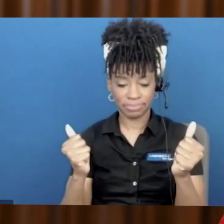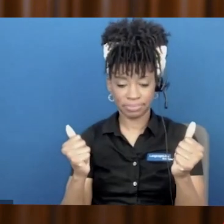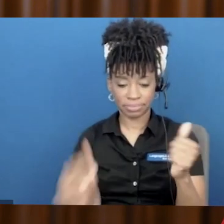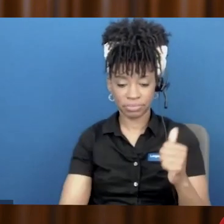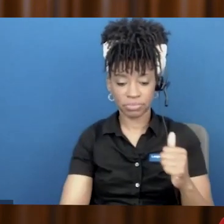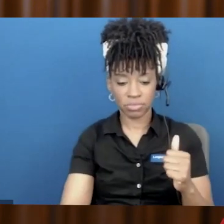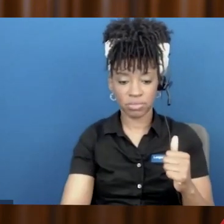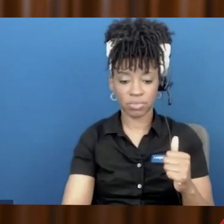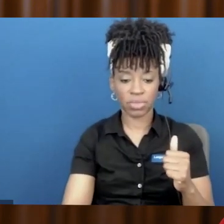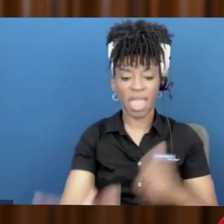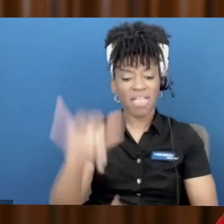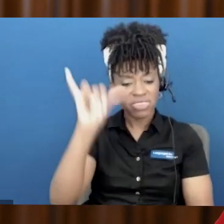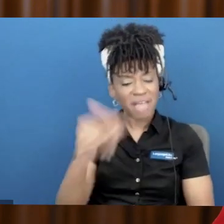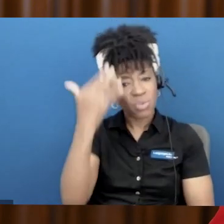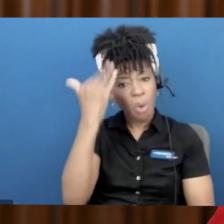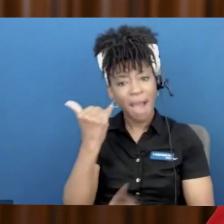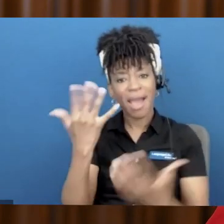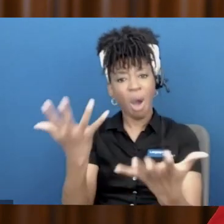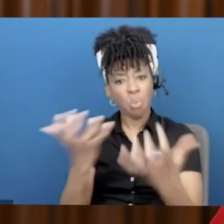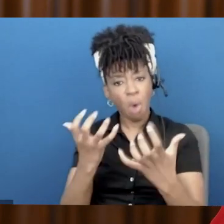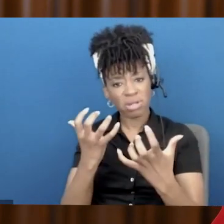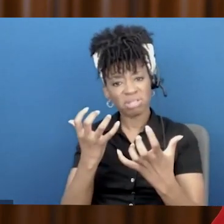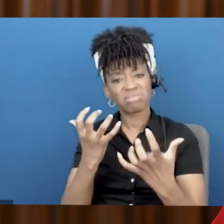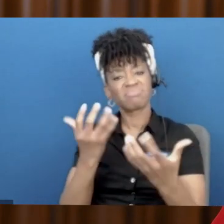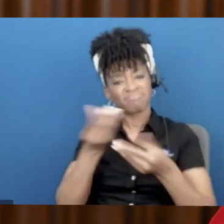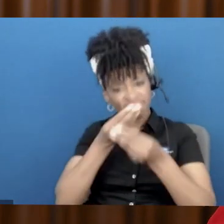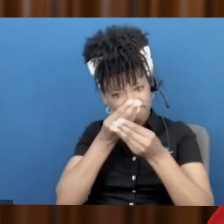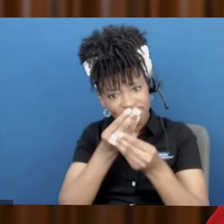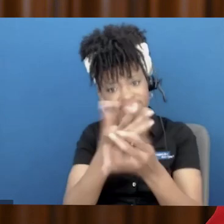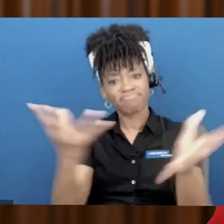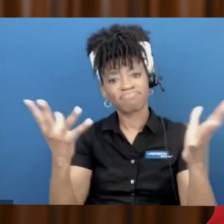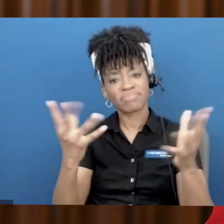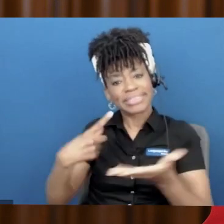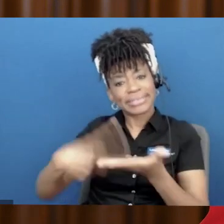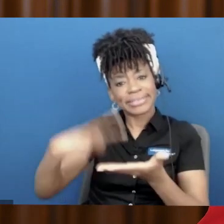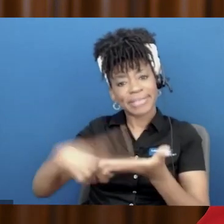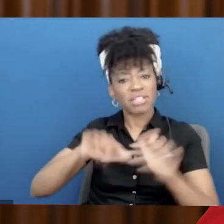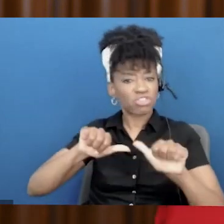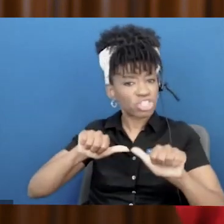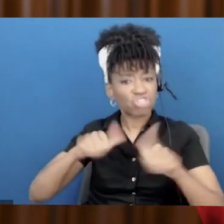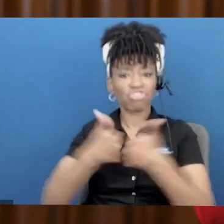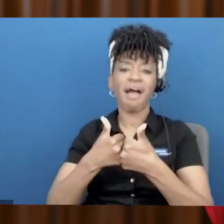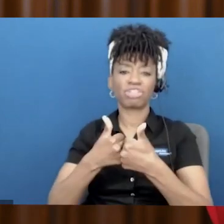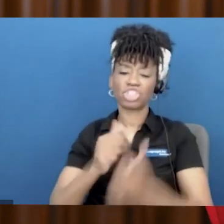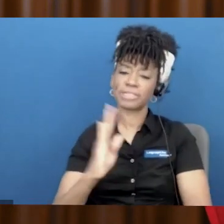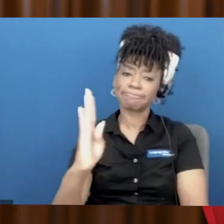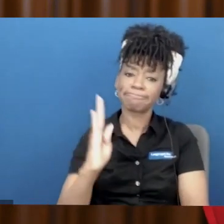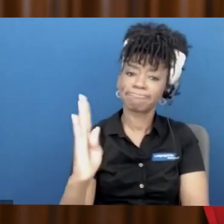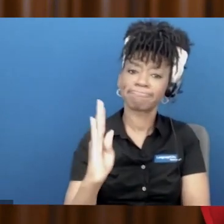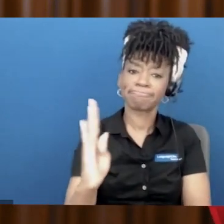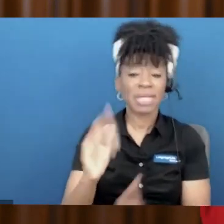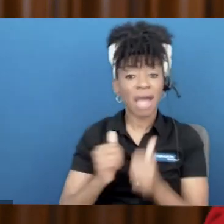That is why I wanted to talk directly to you today about these challenges and how we at the city are responding, and how we as a